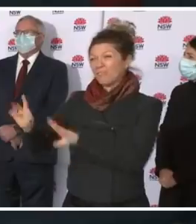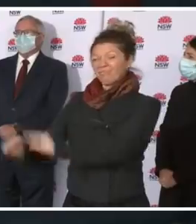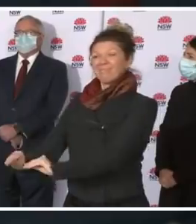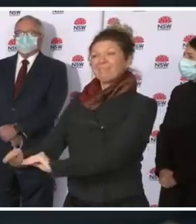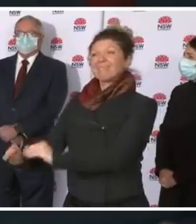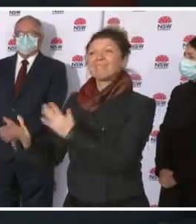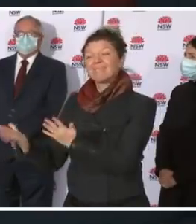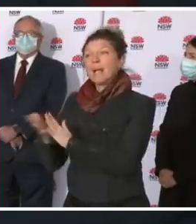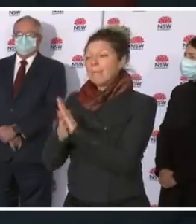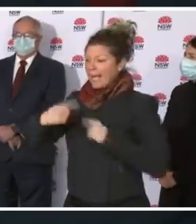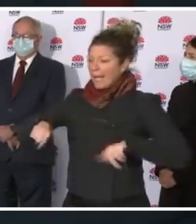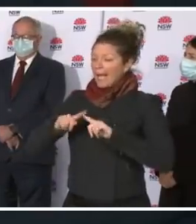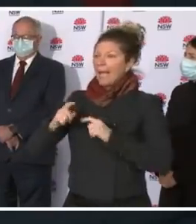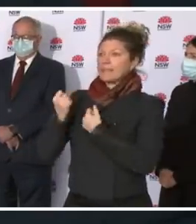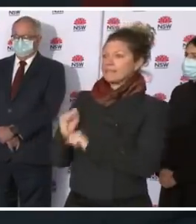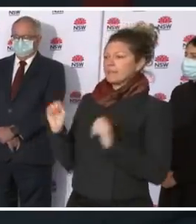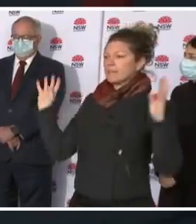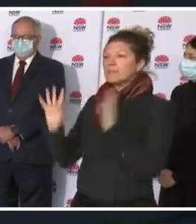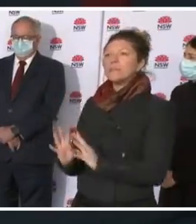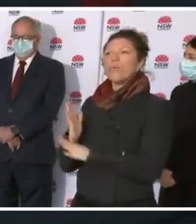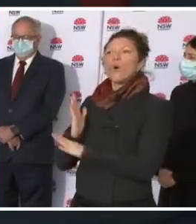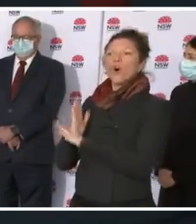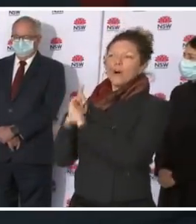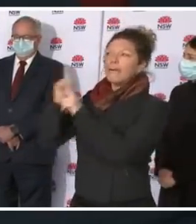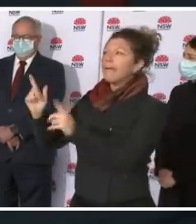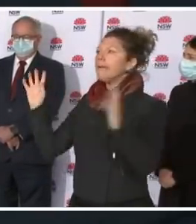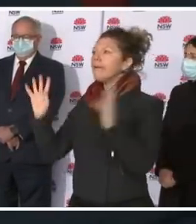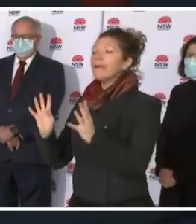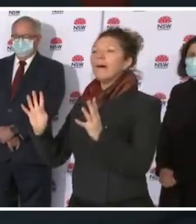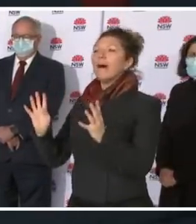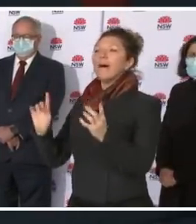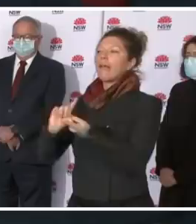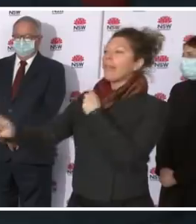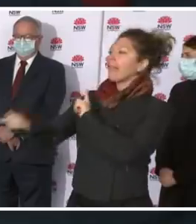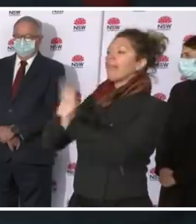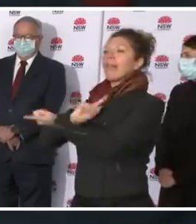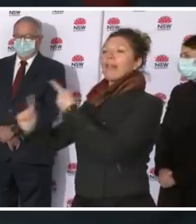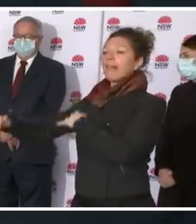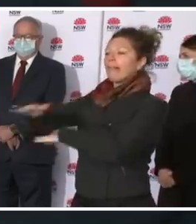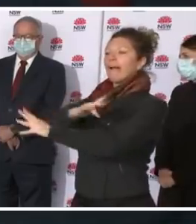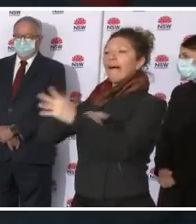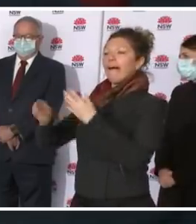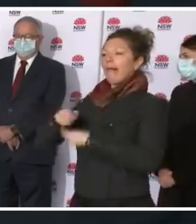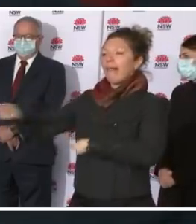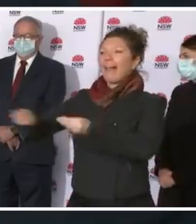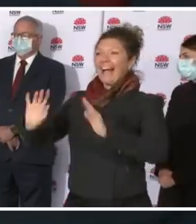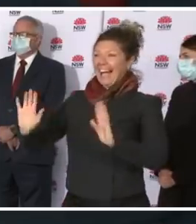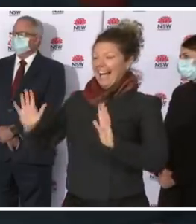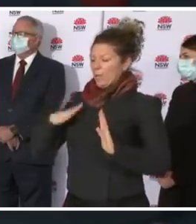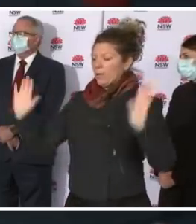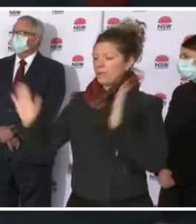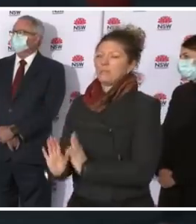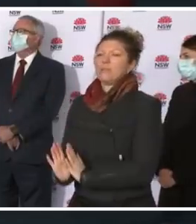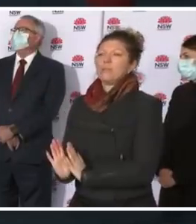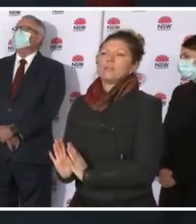attendances, decreasing the opportunity for interactions is what we need to achieve. The matter for how that is done is really a matter